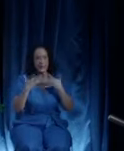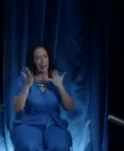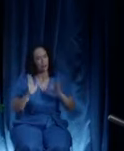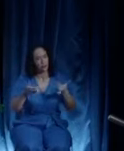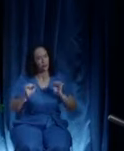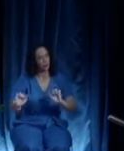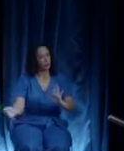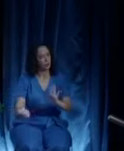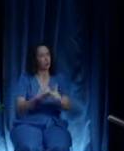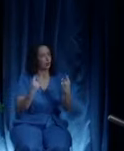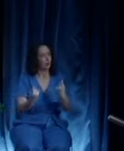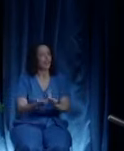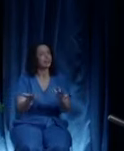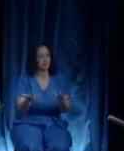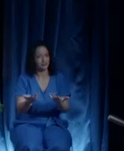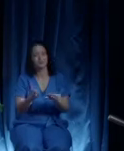things. Yeah.